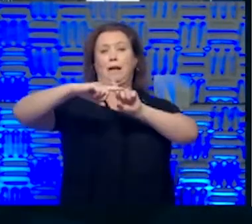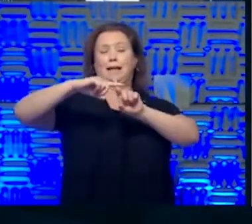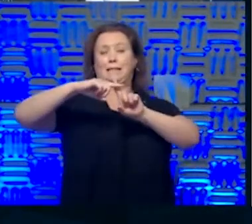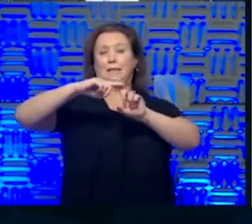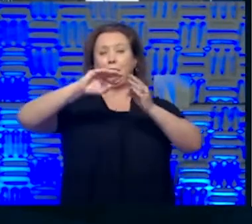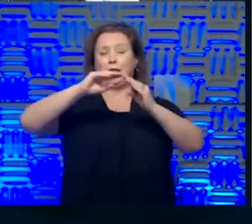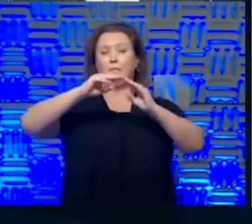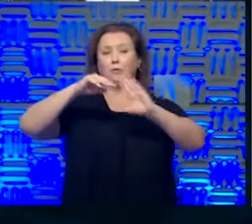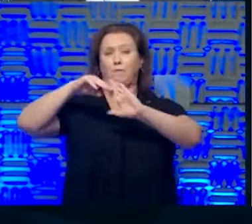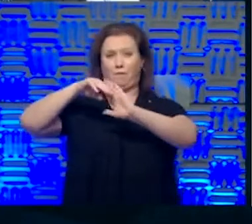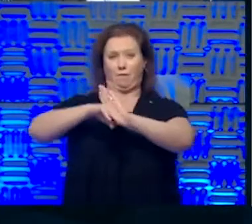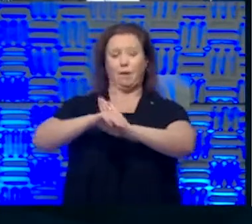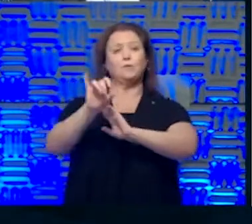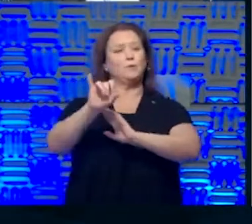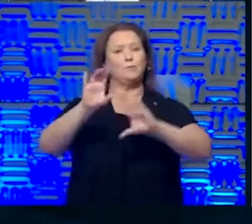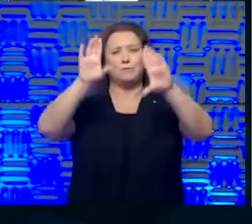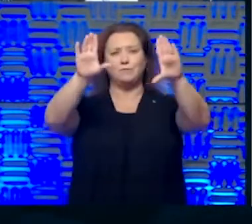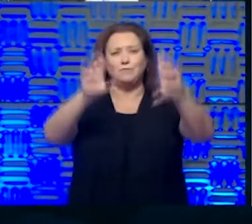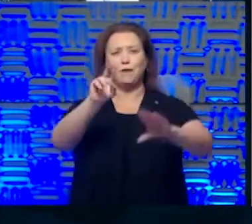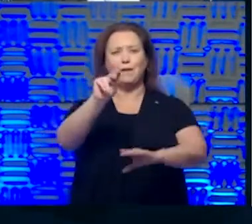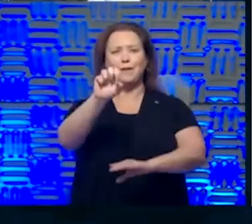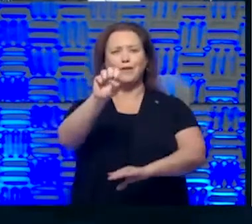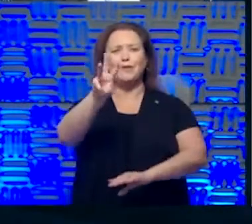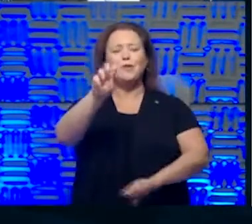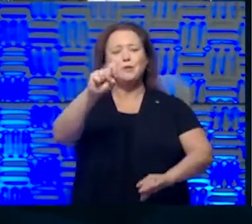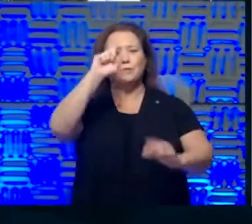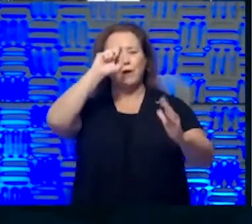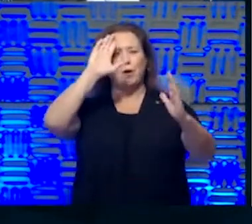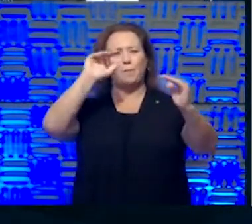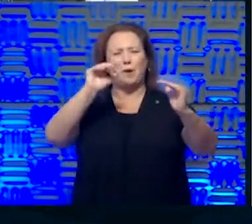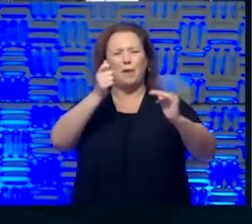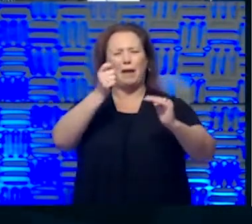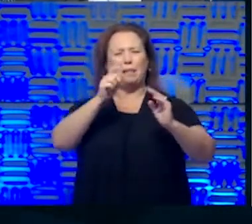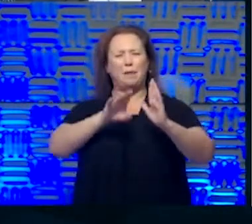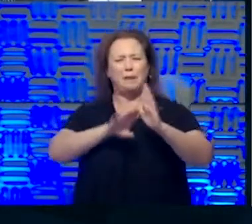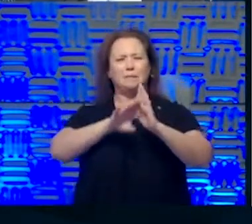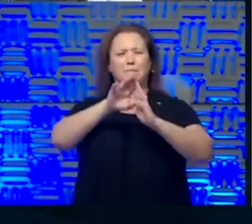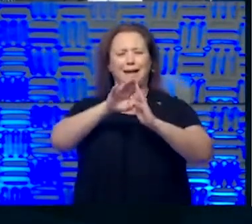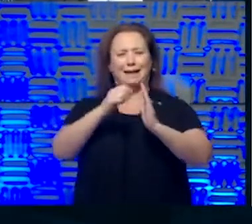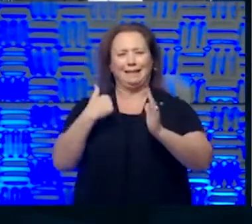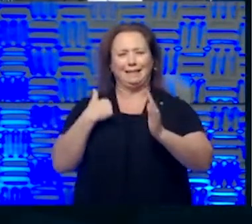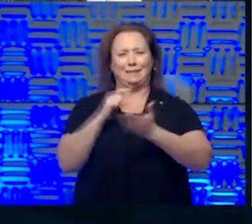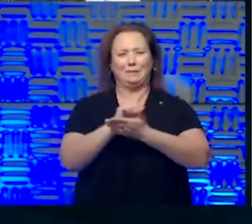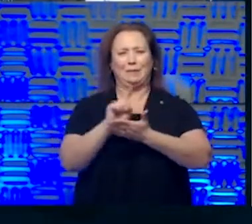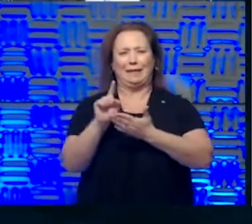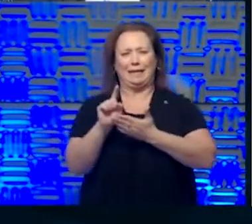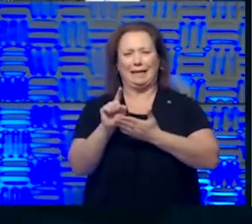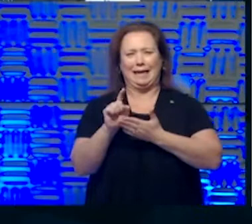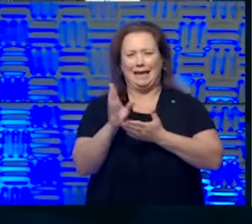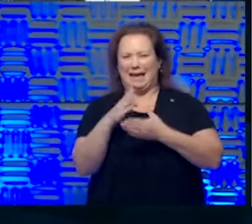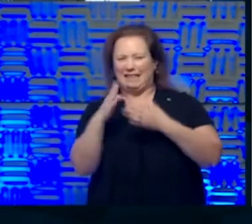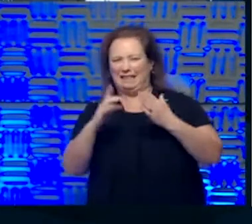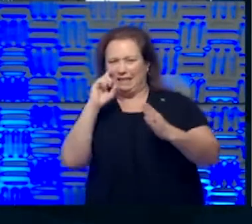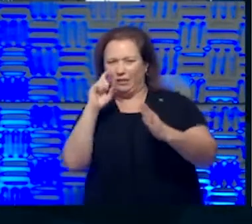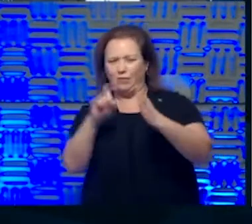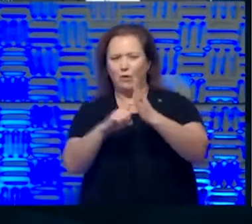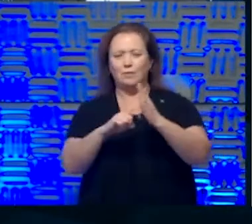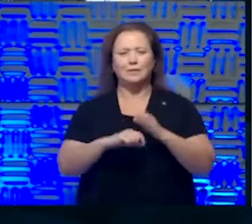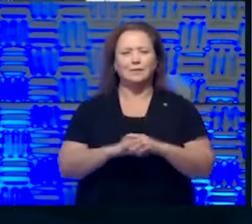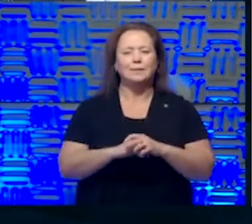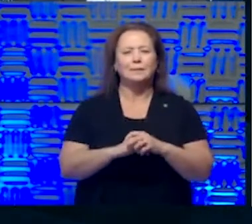down significantly, which is great. We hope it stays down. We had a little bump this week there at the end. Next